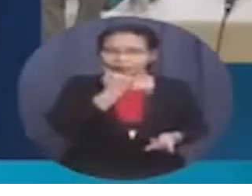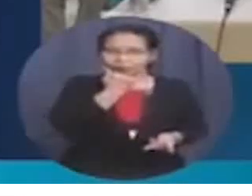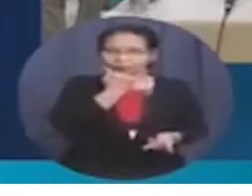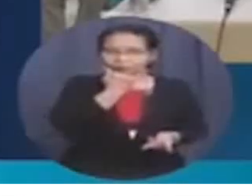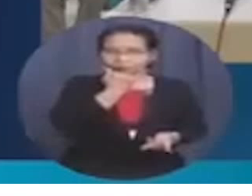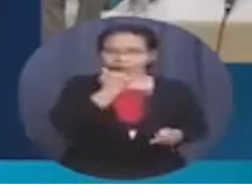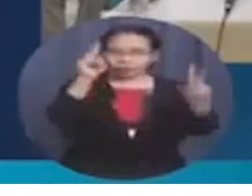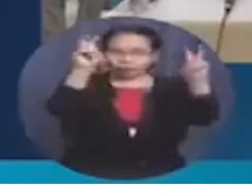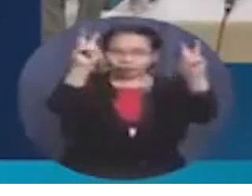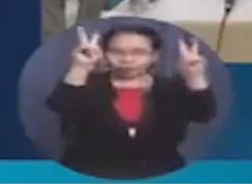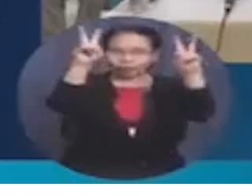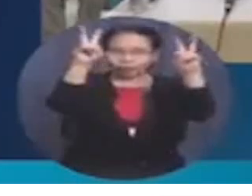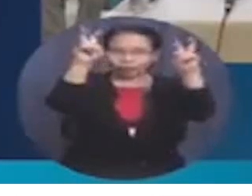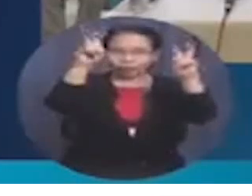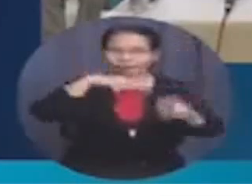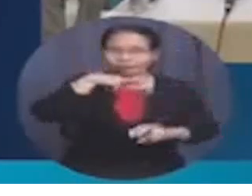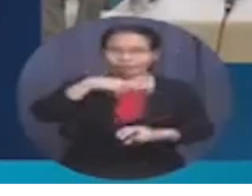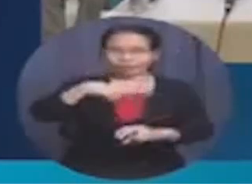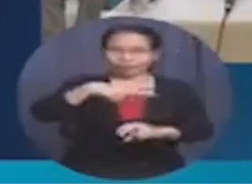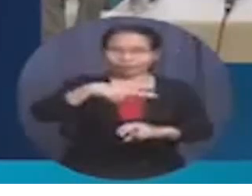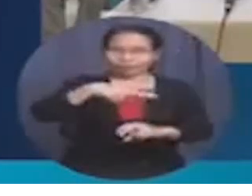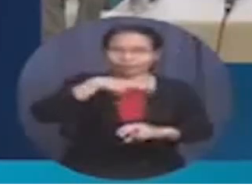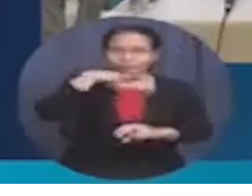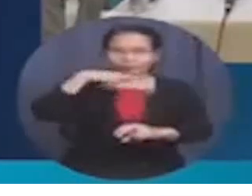wrong connotation,